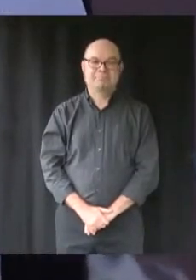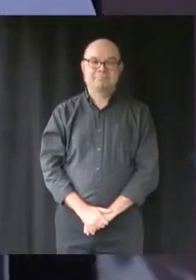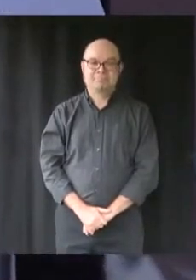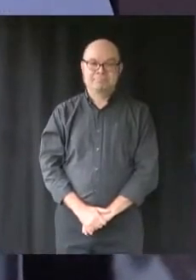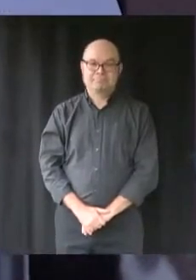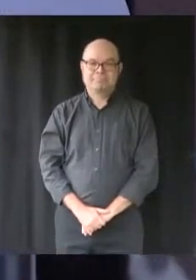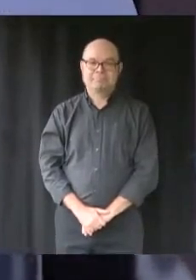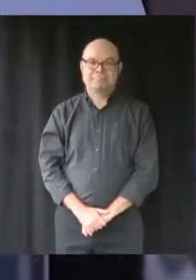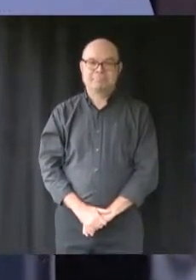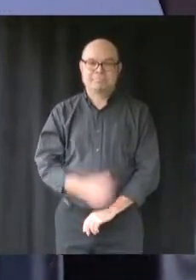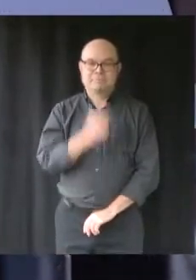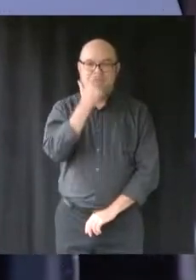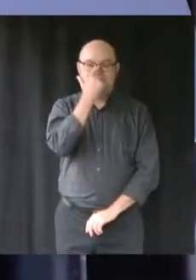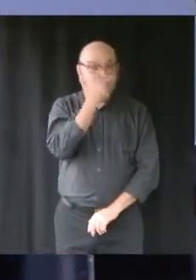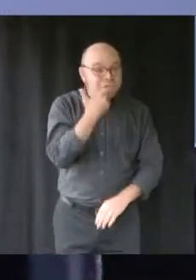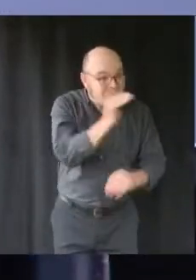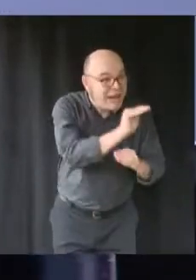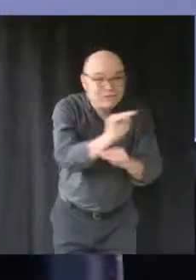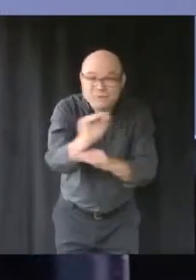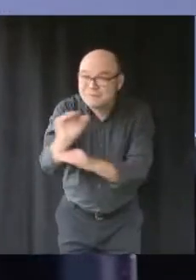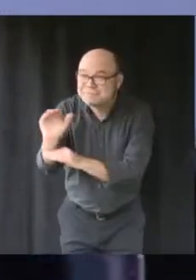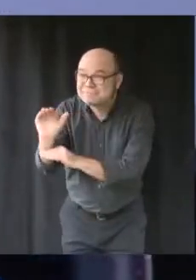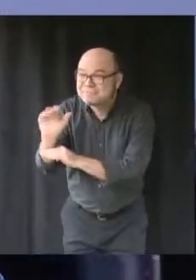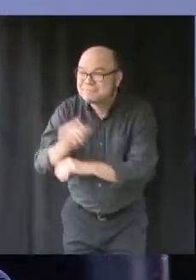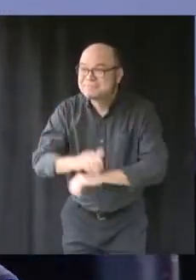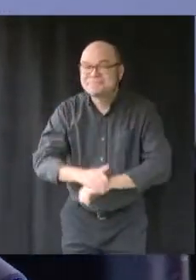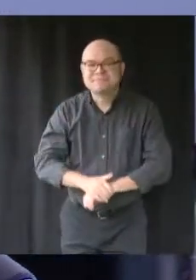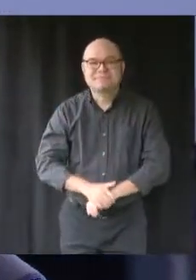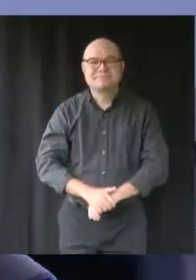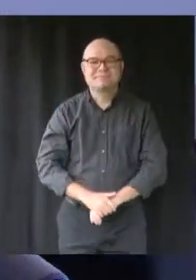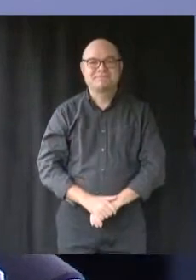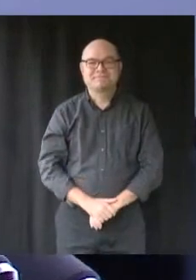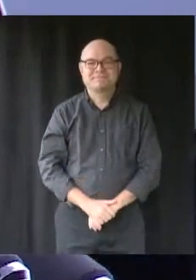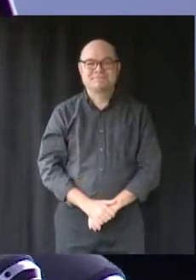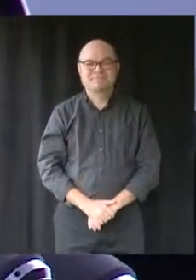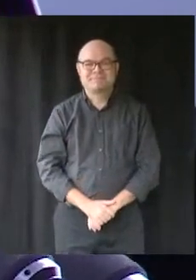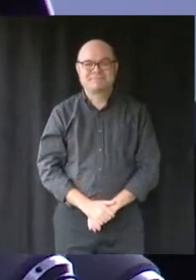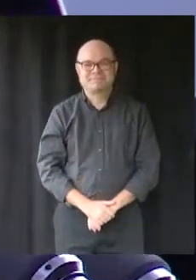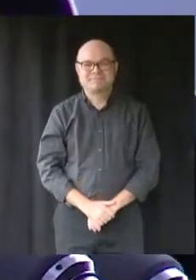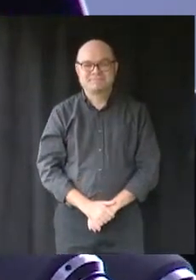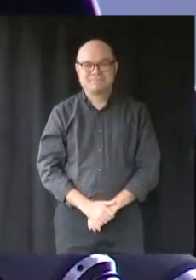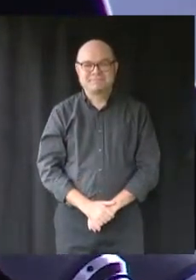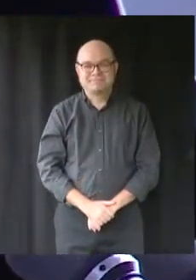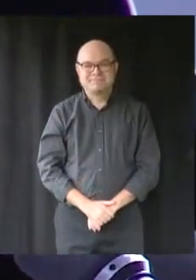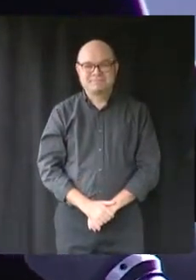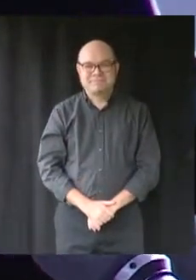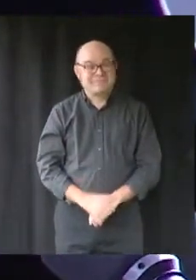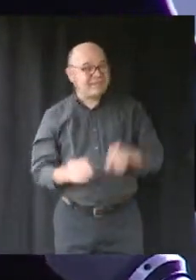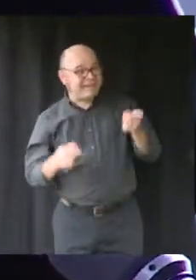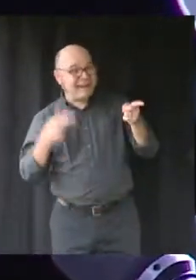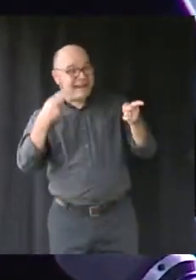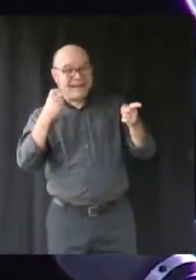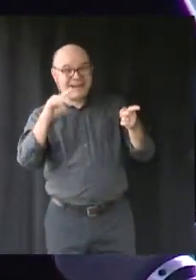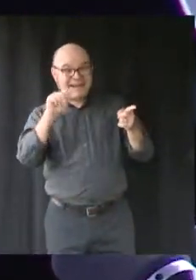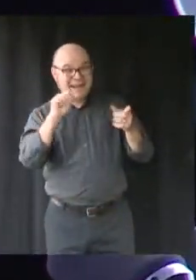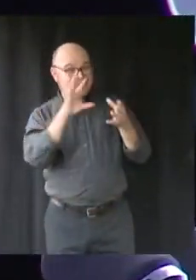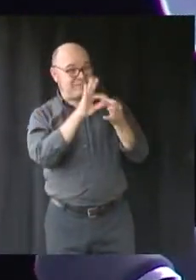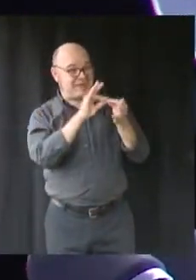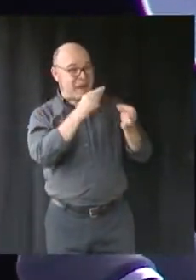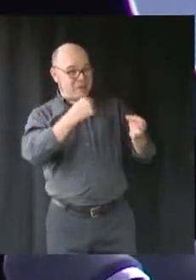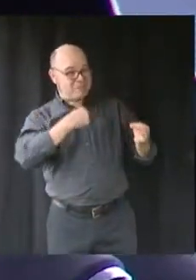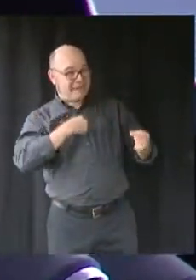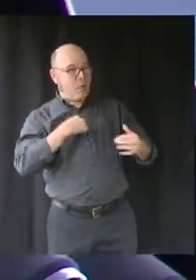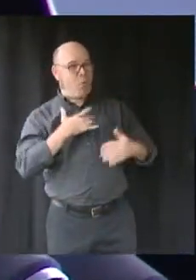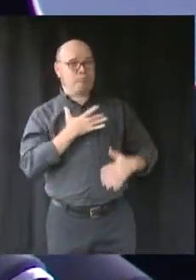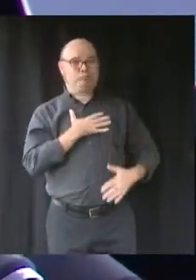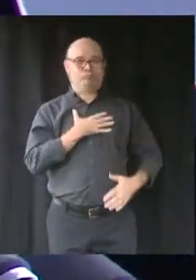Good afternoon. I listened to Helena, and it's a wonderful, wonderful swell